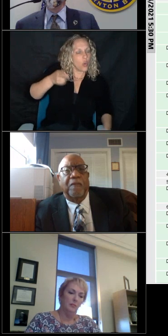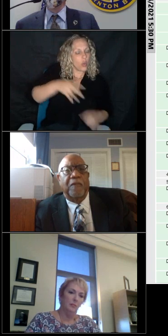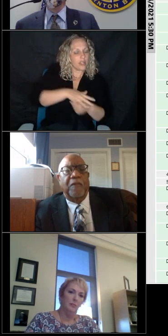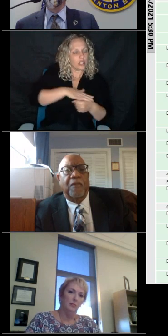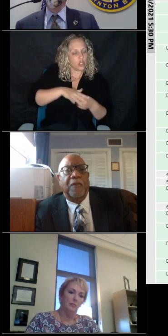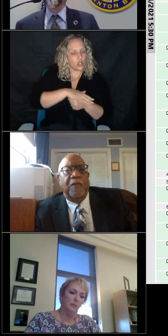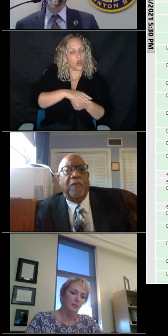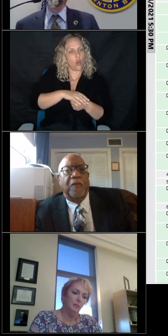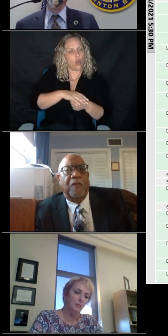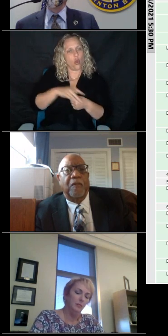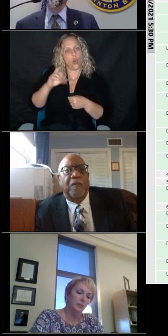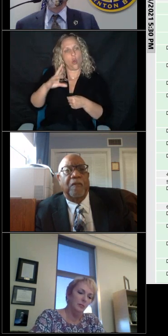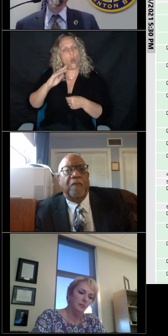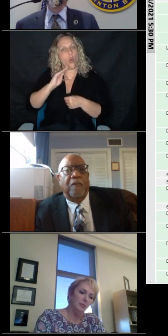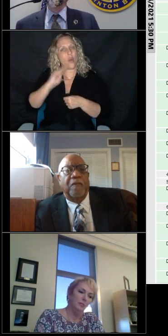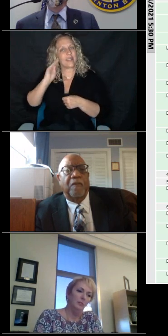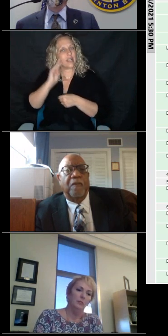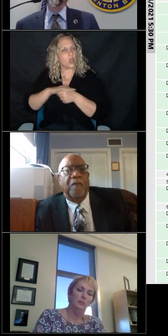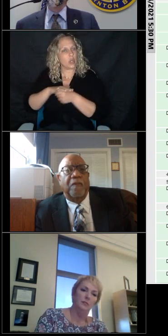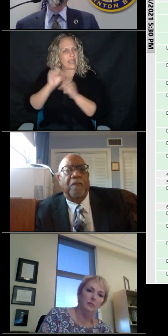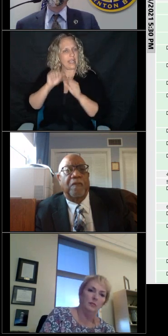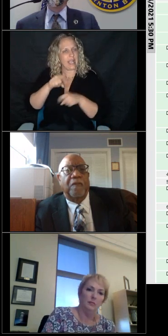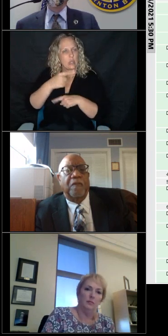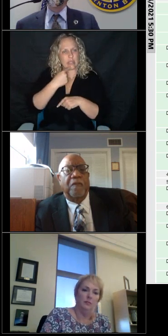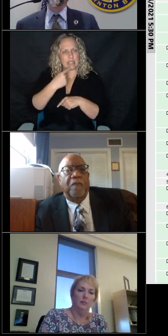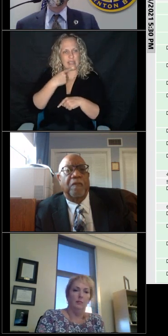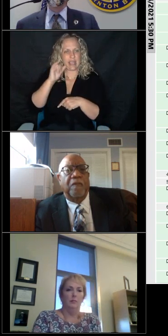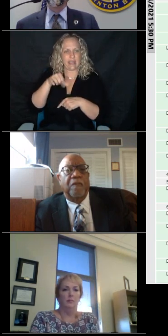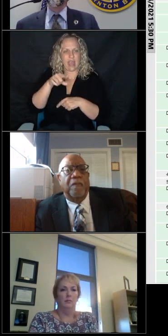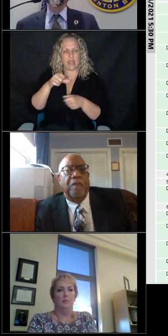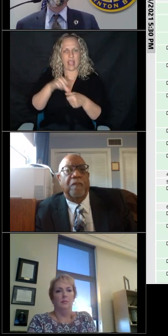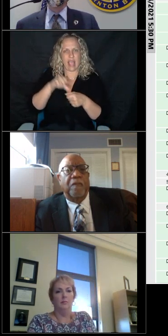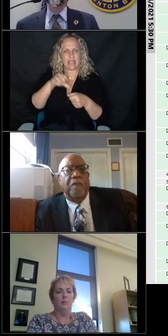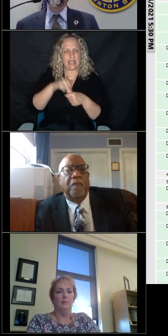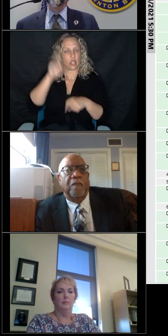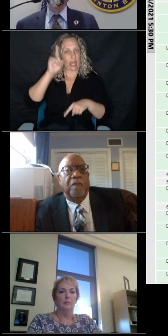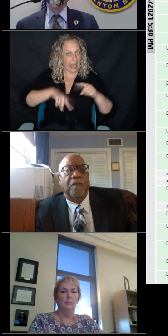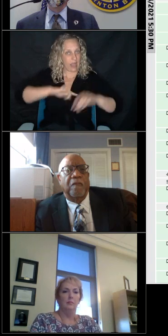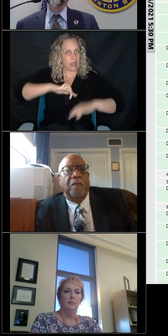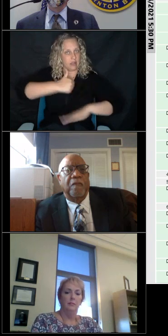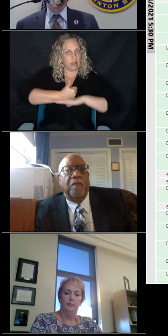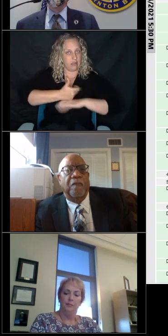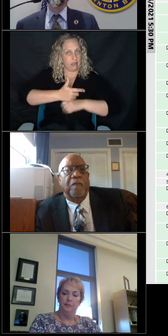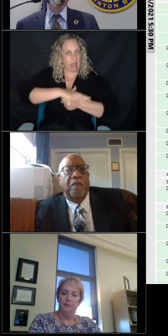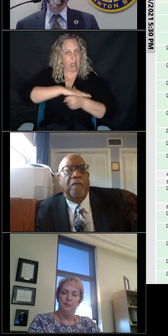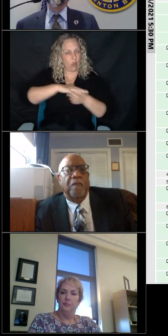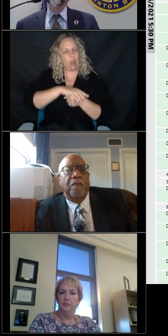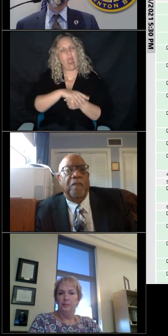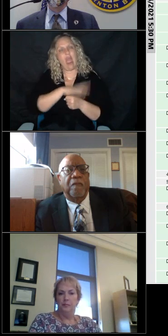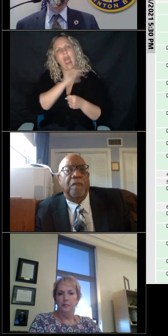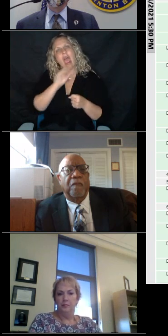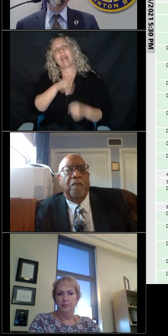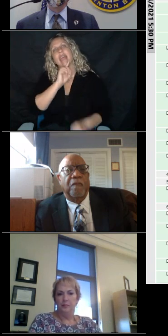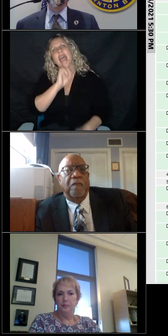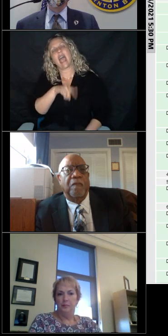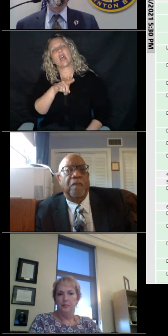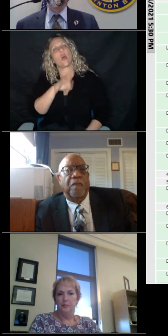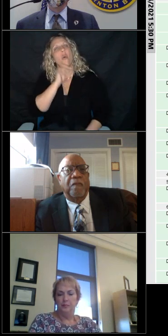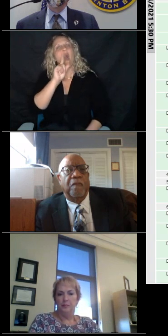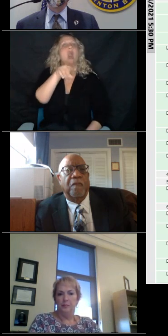or a residential zone, can you say that the gas station can't come to that area? And the answer wasn't